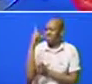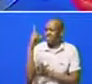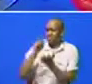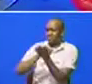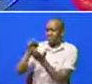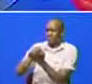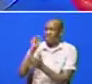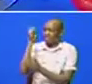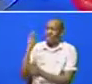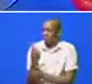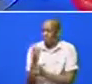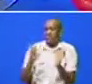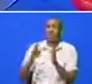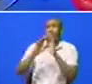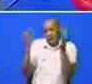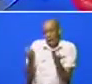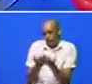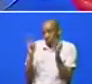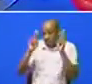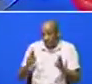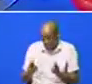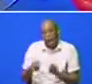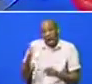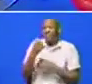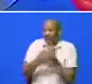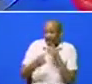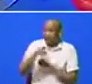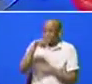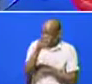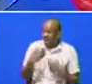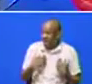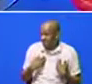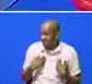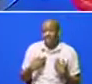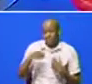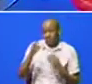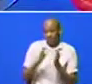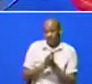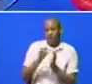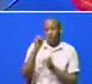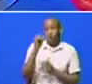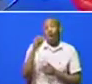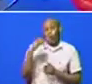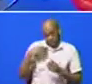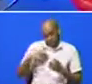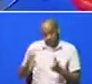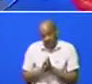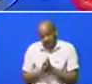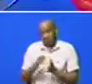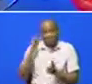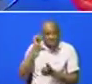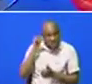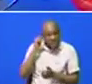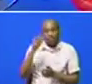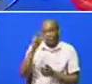not only in Kenya, but worldwide? Because we know there are some countries that are actually doing they're printing organs like ears, for